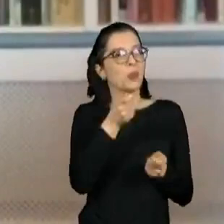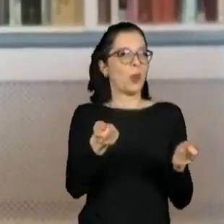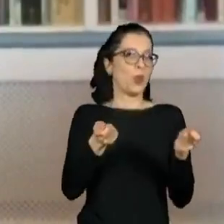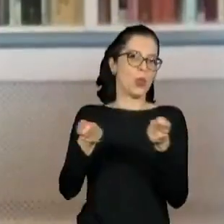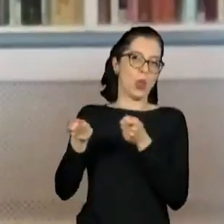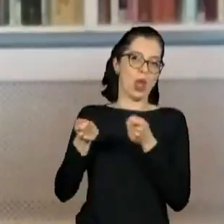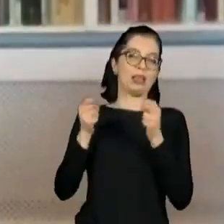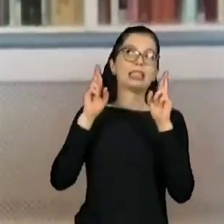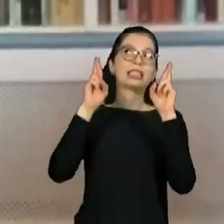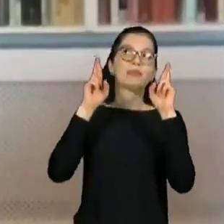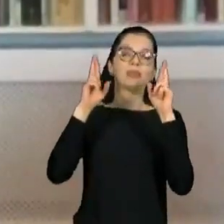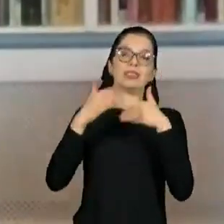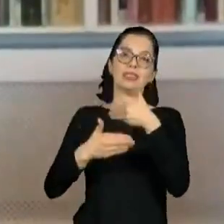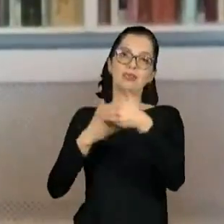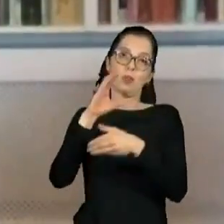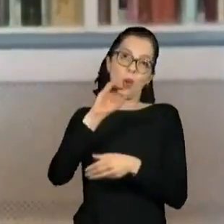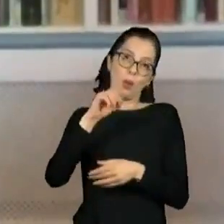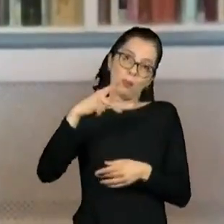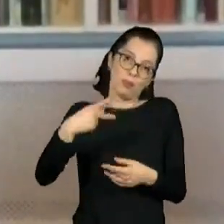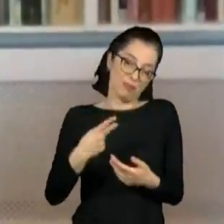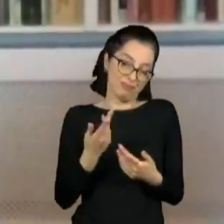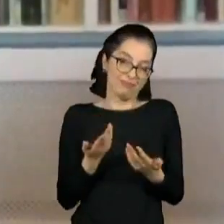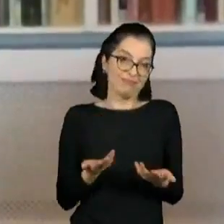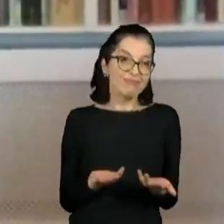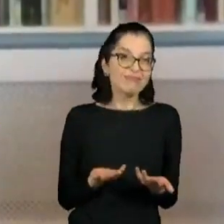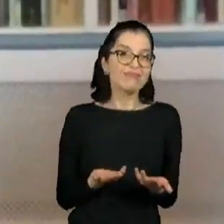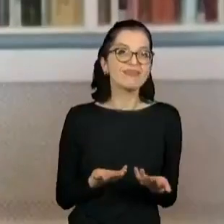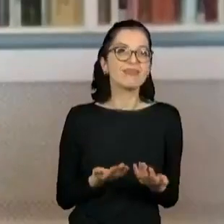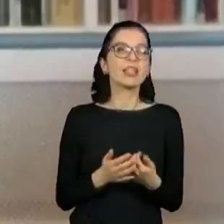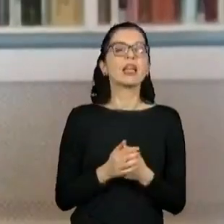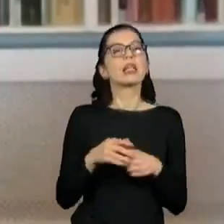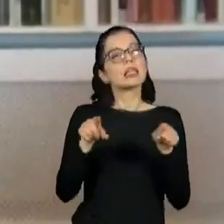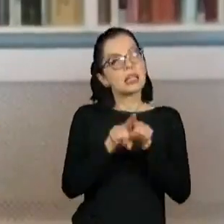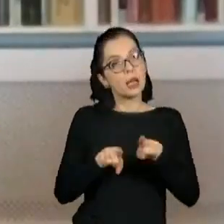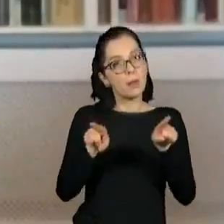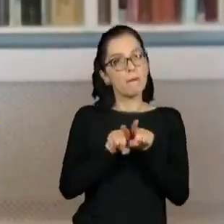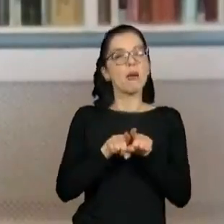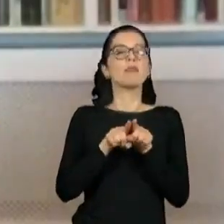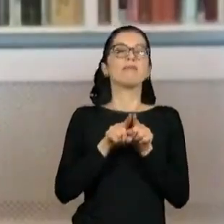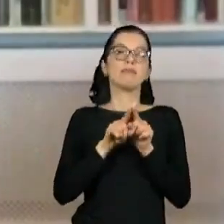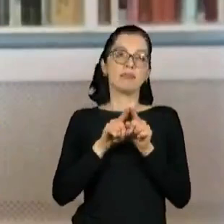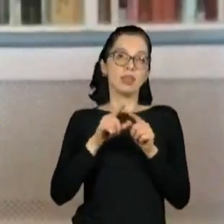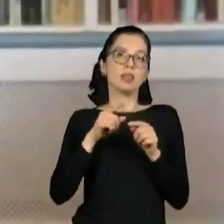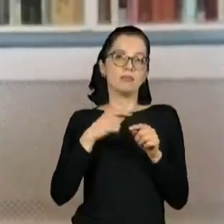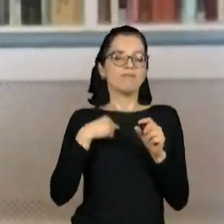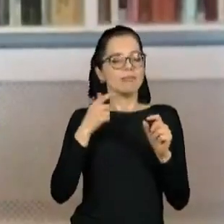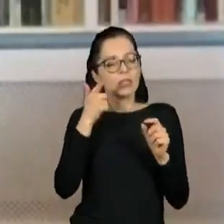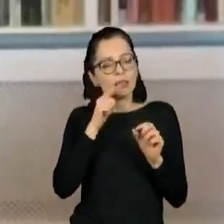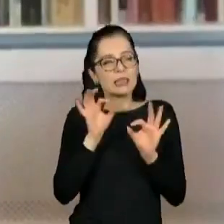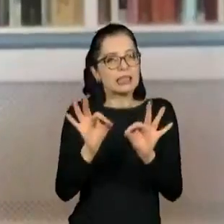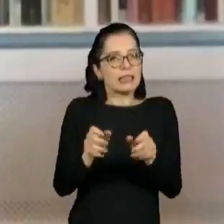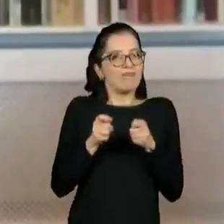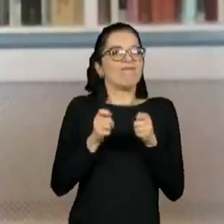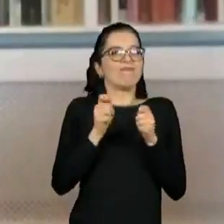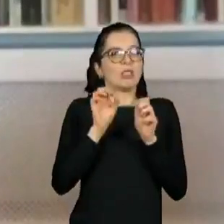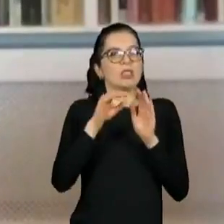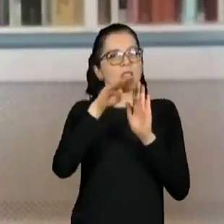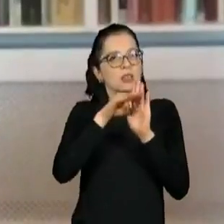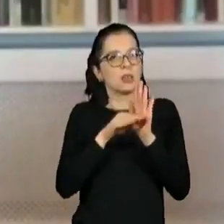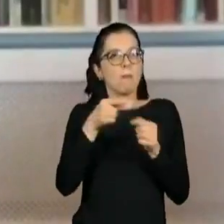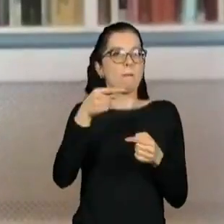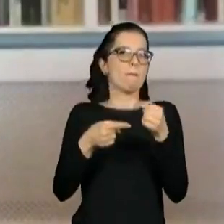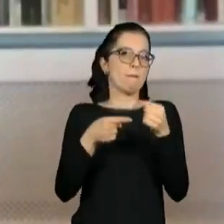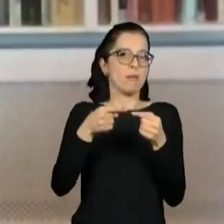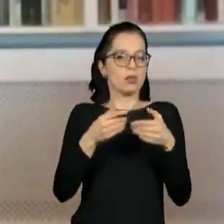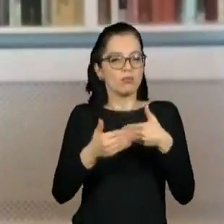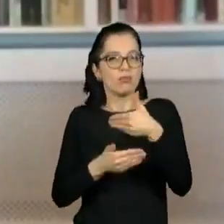difficult at the COP to manage expectations, but also to politically ensure that we are on track